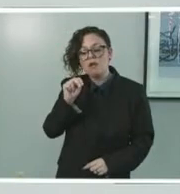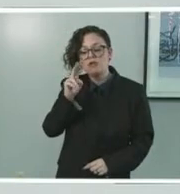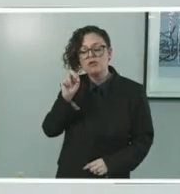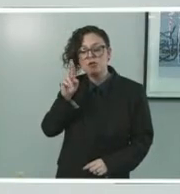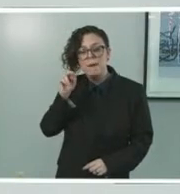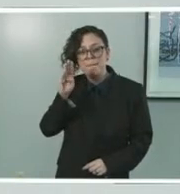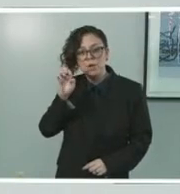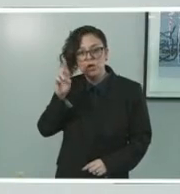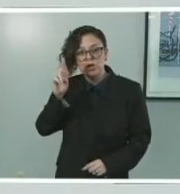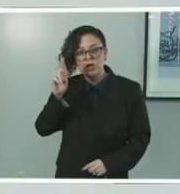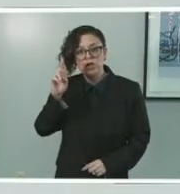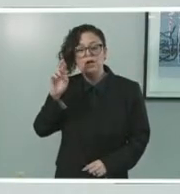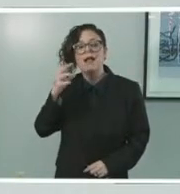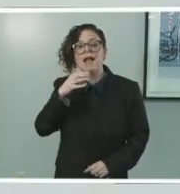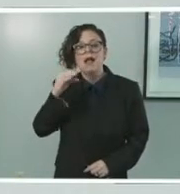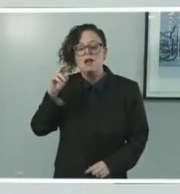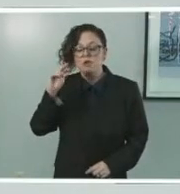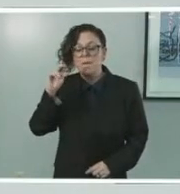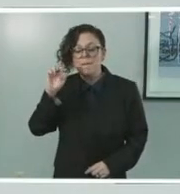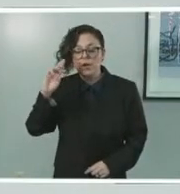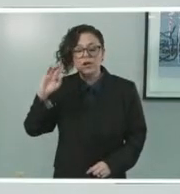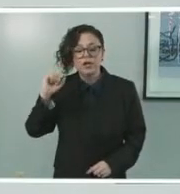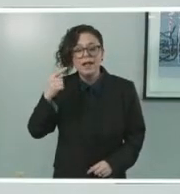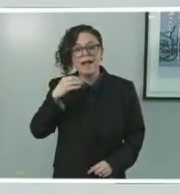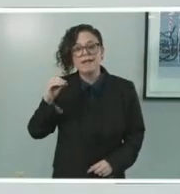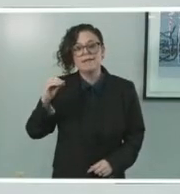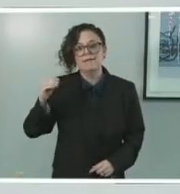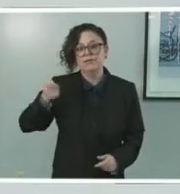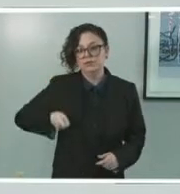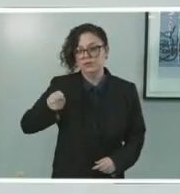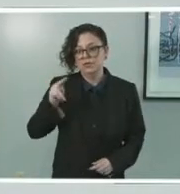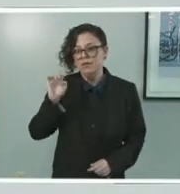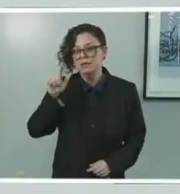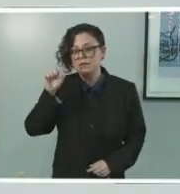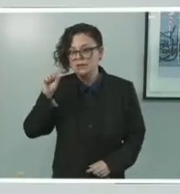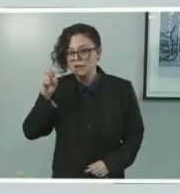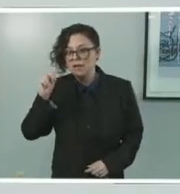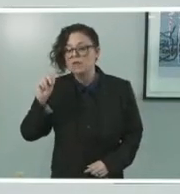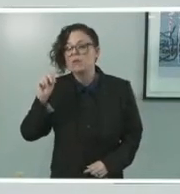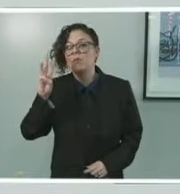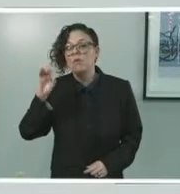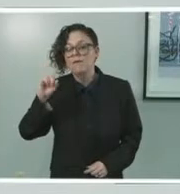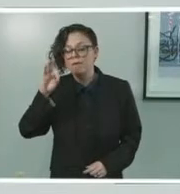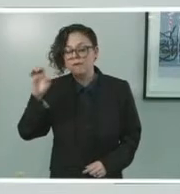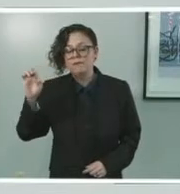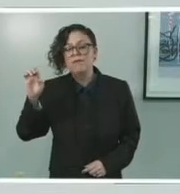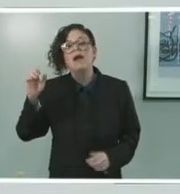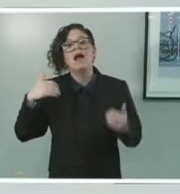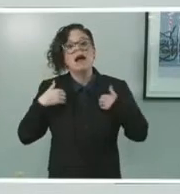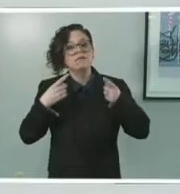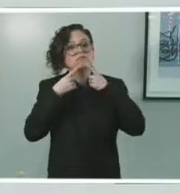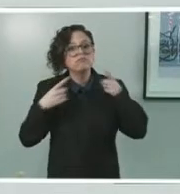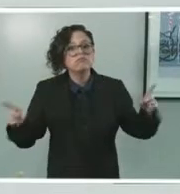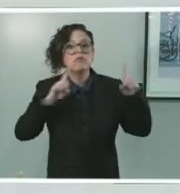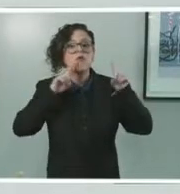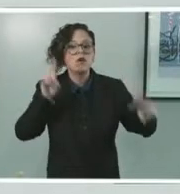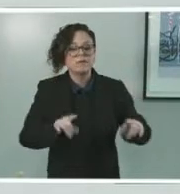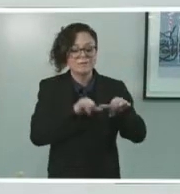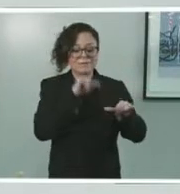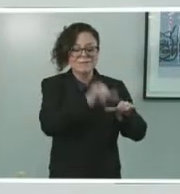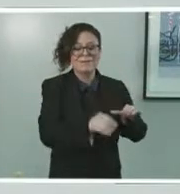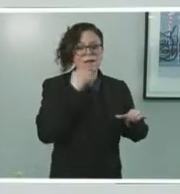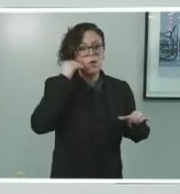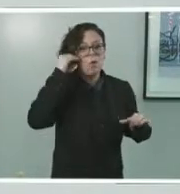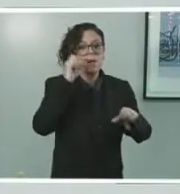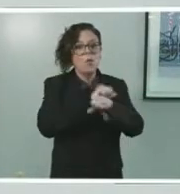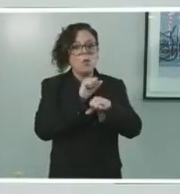order, which ordered all San Antonians to stay at home except when doing one of 4 allowed activities. Those 4 activities